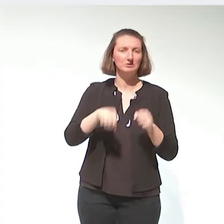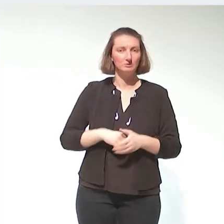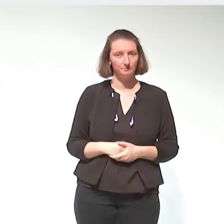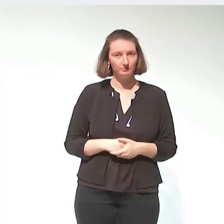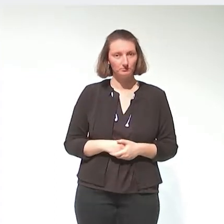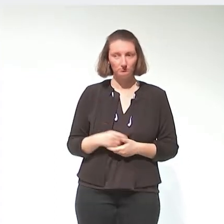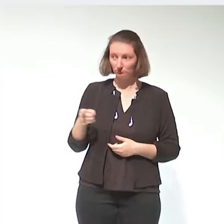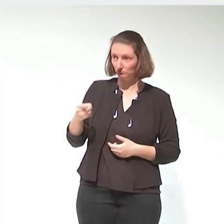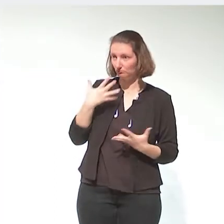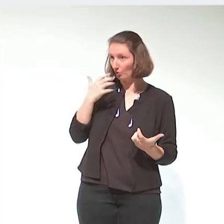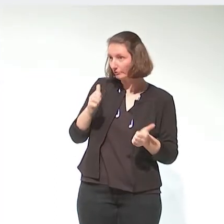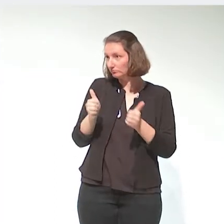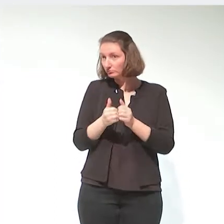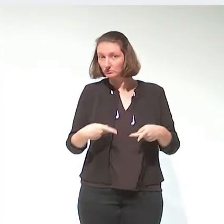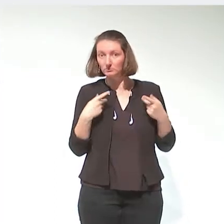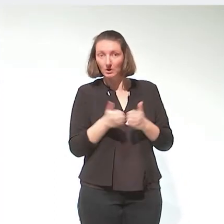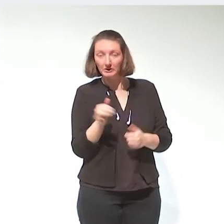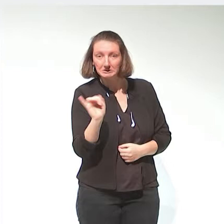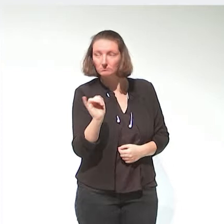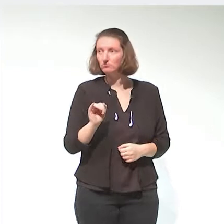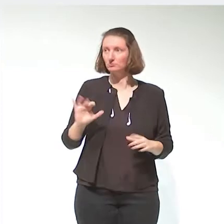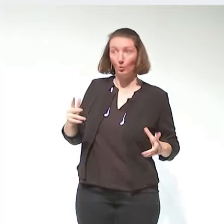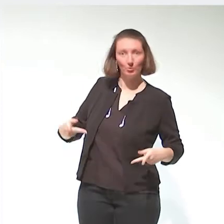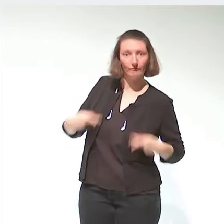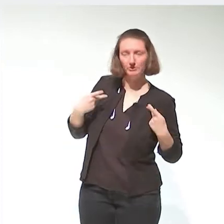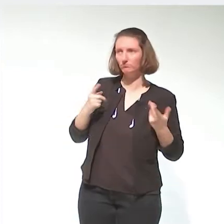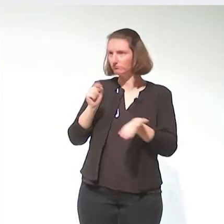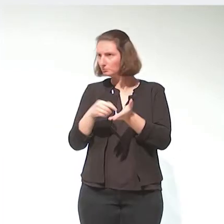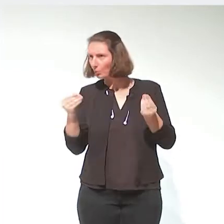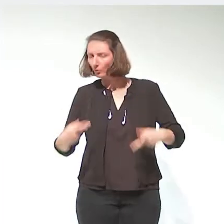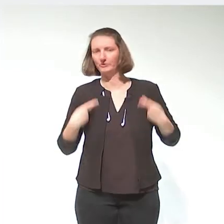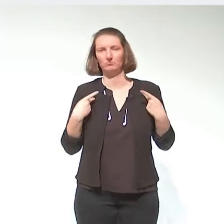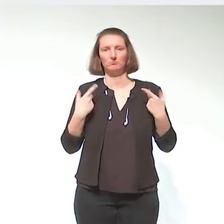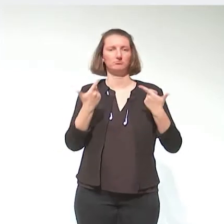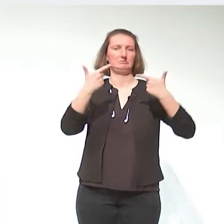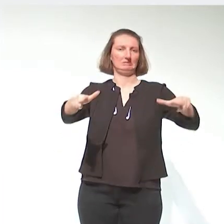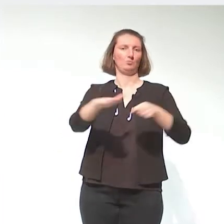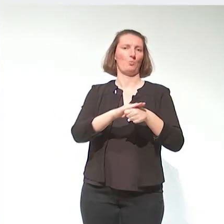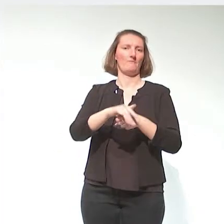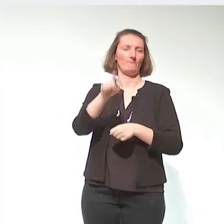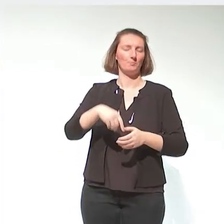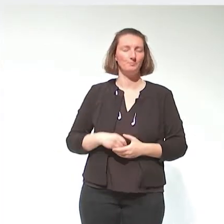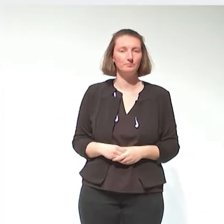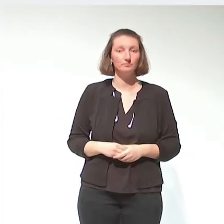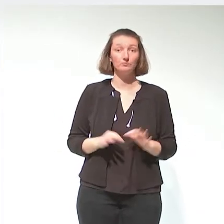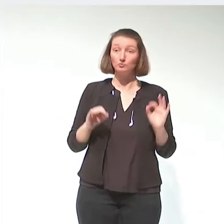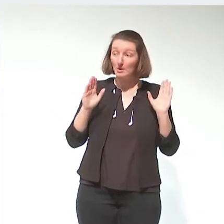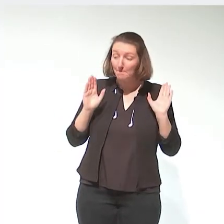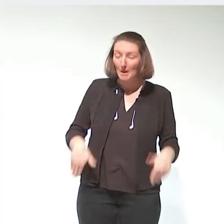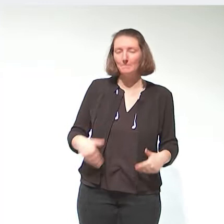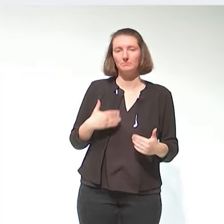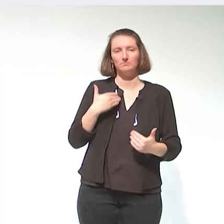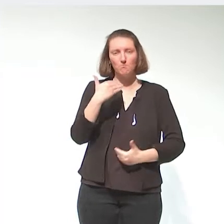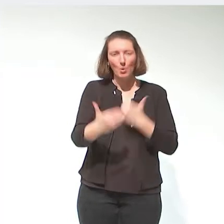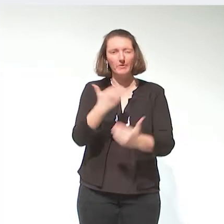society. They should be able to decide how they live, with whom they live. They should no longer fall